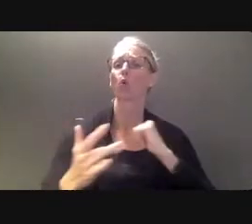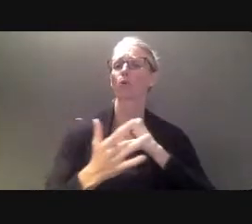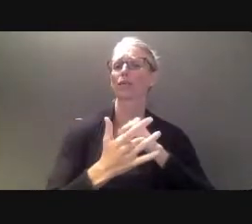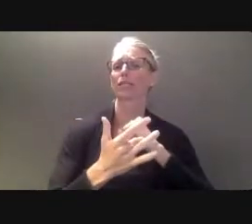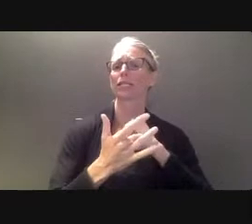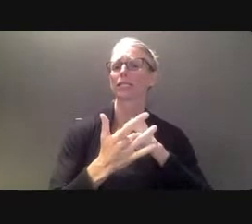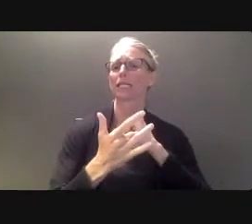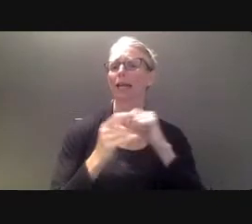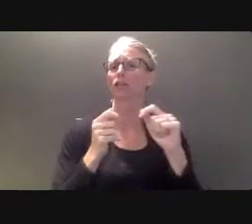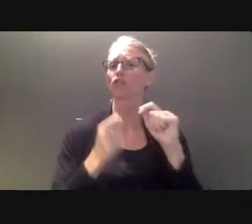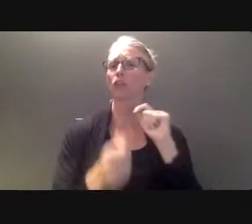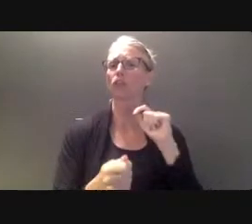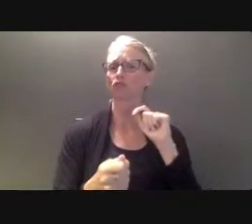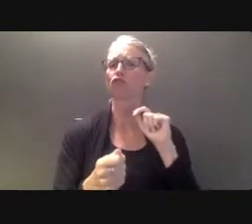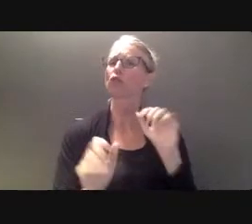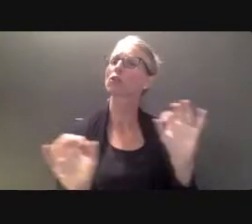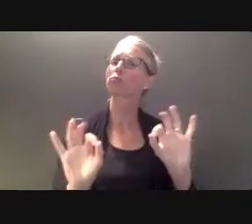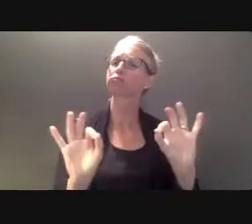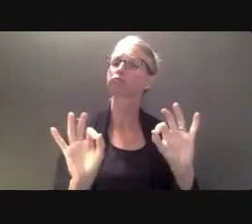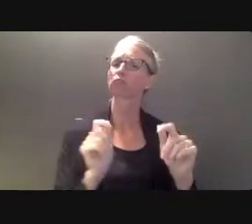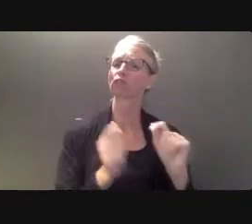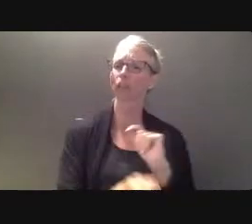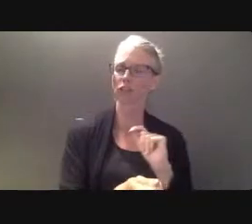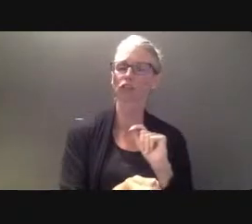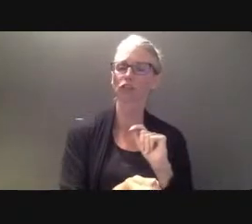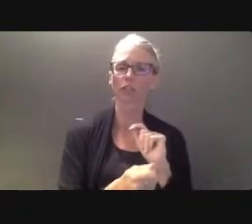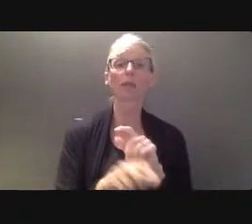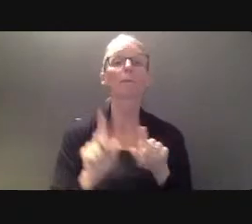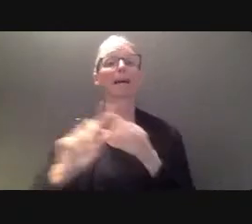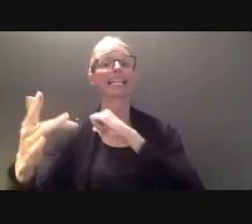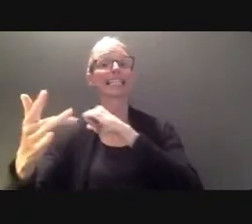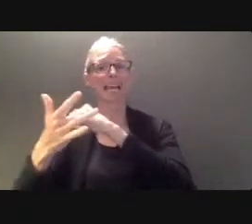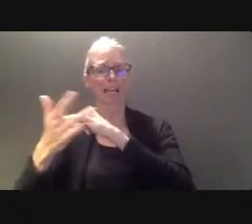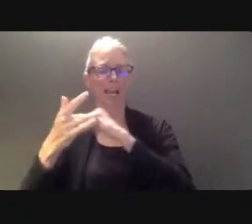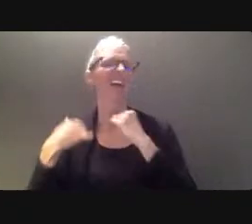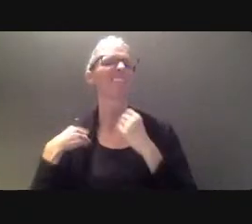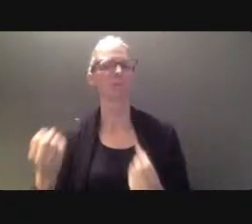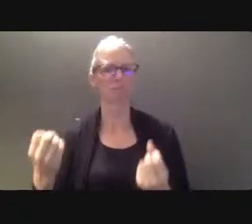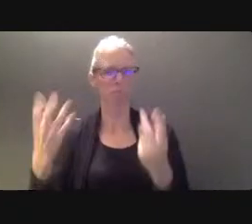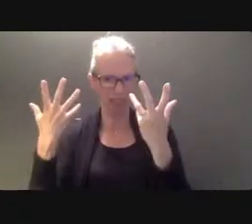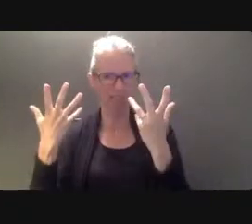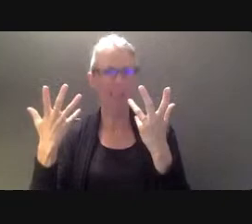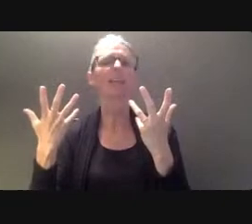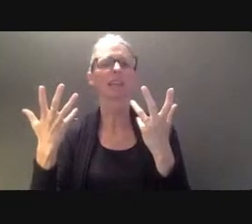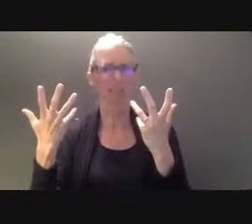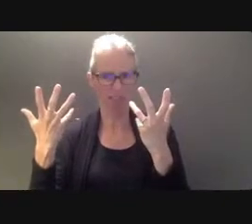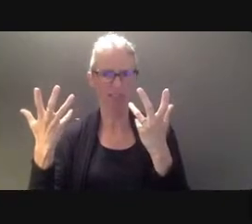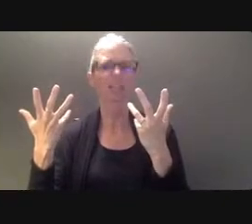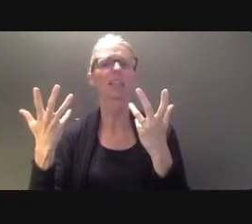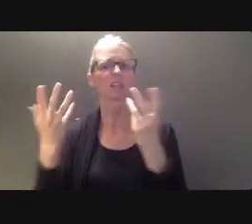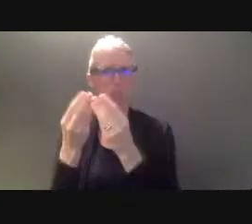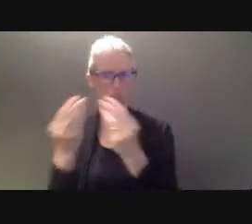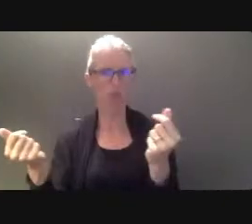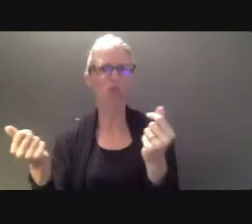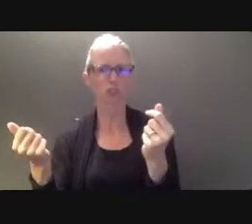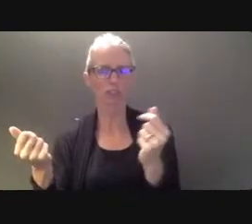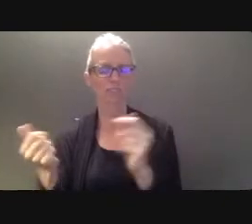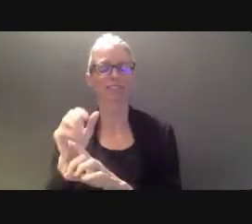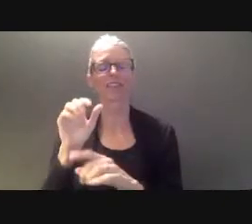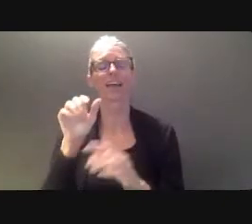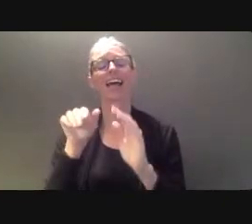space in terms of helping people access information. At Access Now, we focus on kind of that part